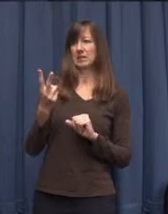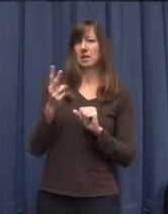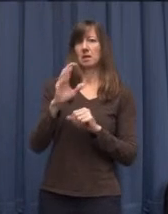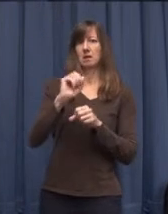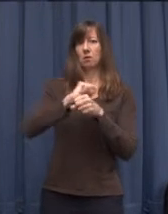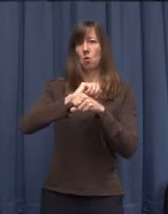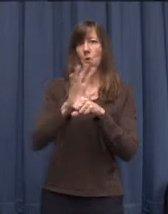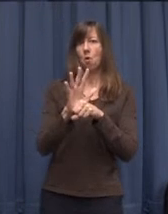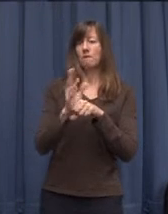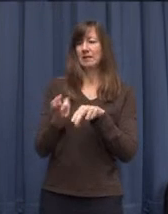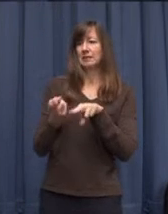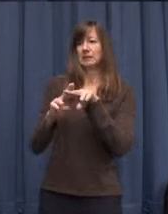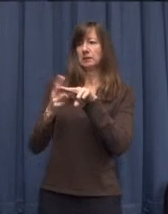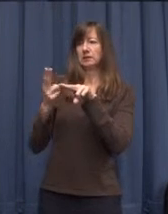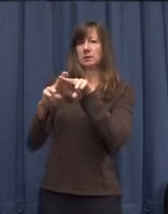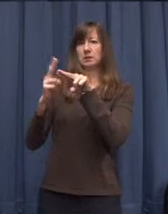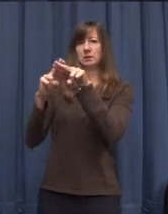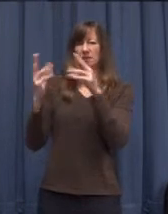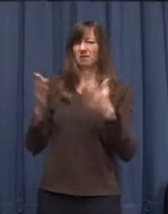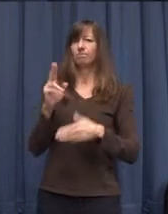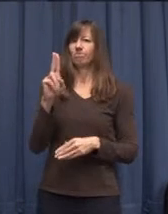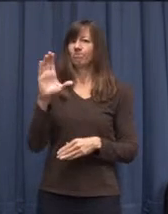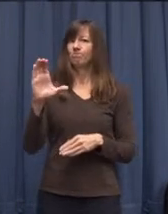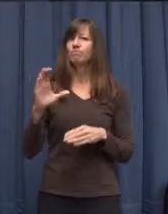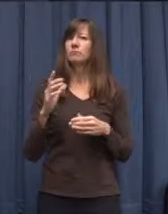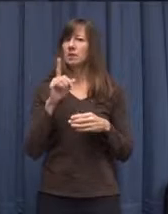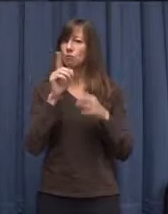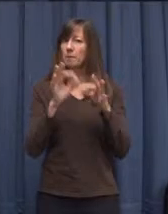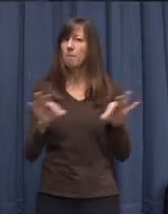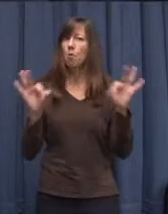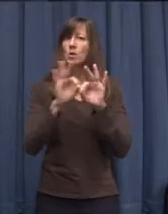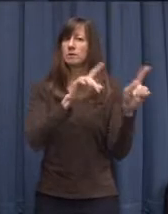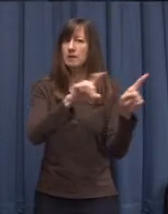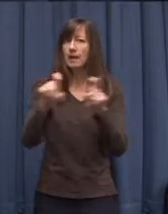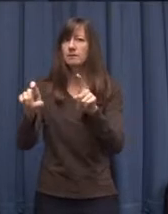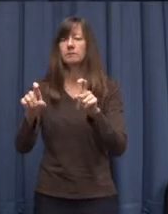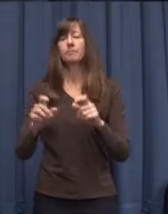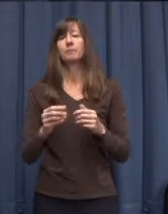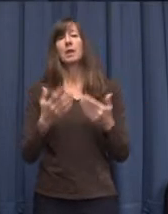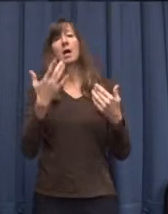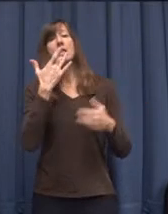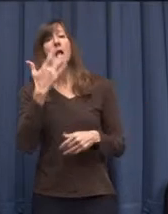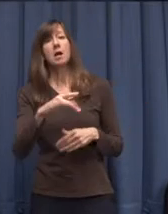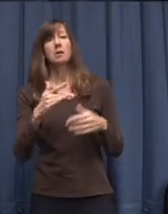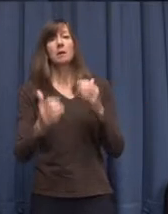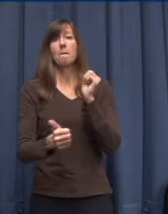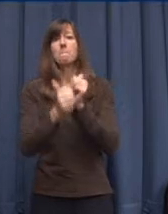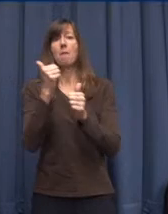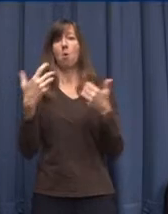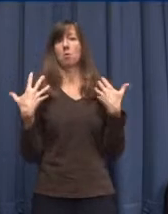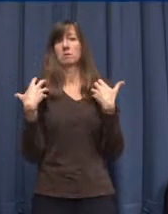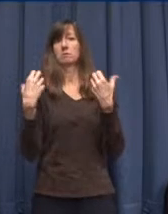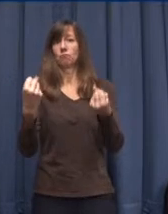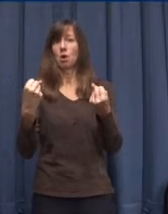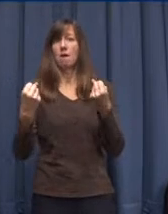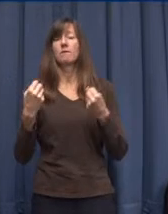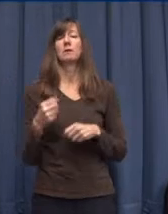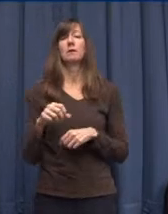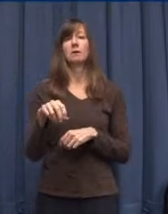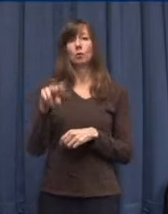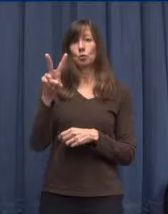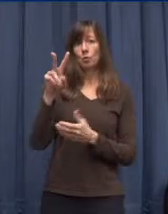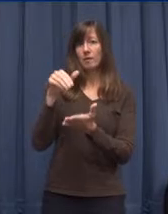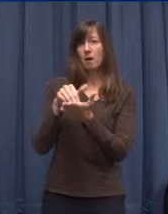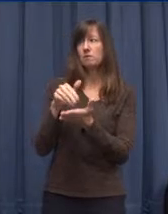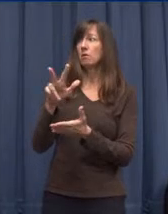county. Fortunately, of those cases, the vast majority are recovering, with over 2,300 county residents